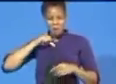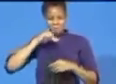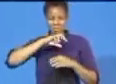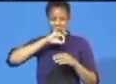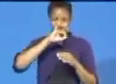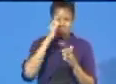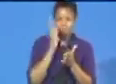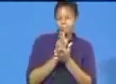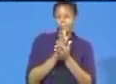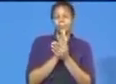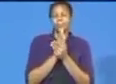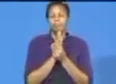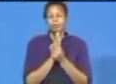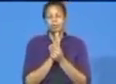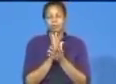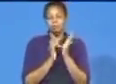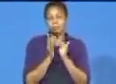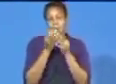The Bible said that